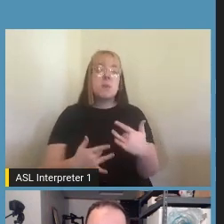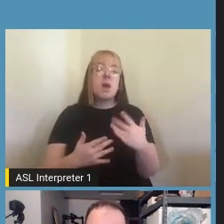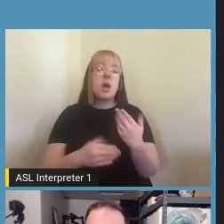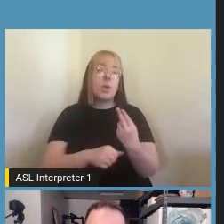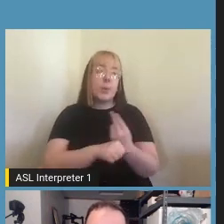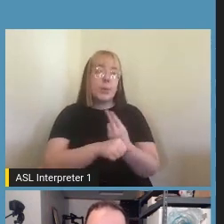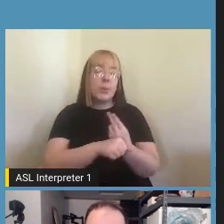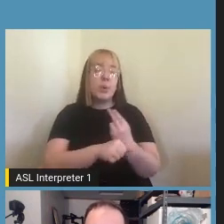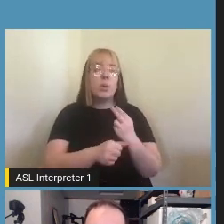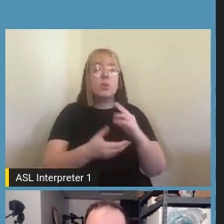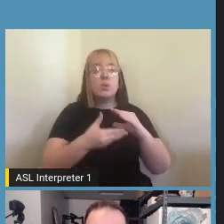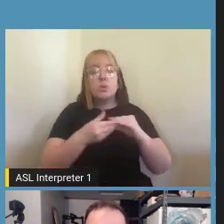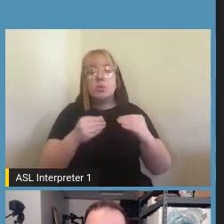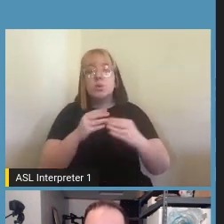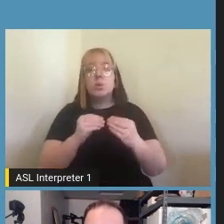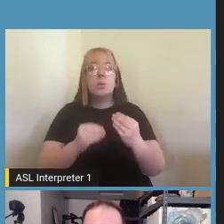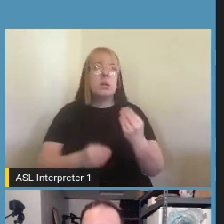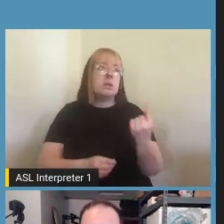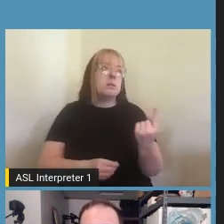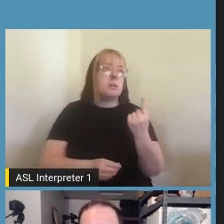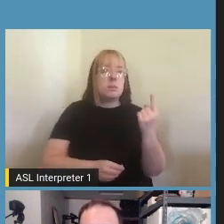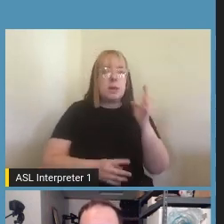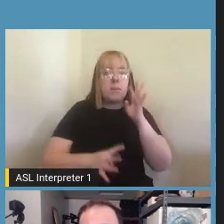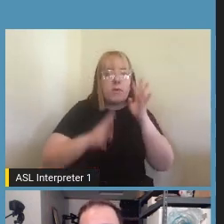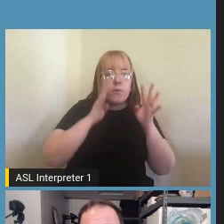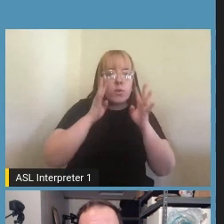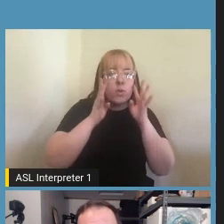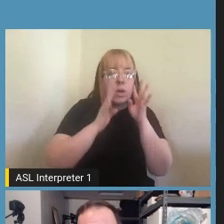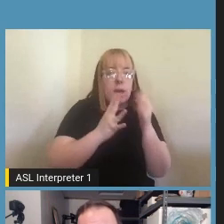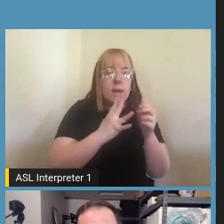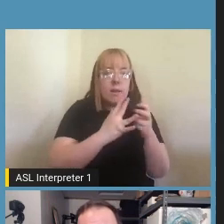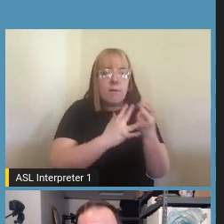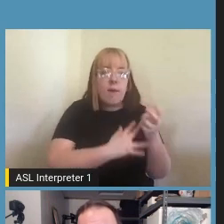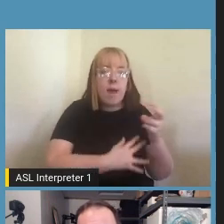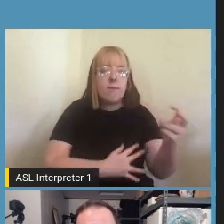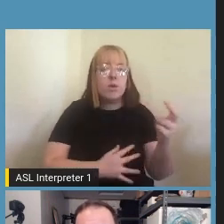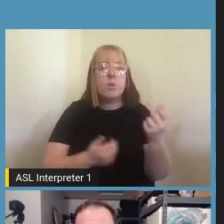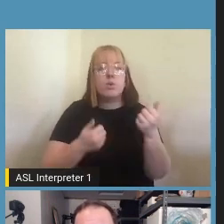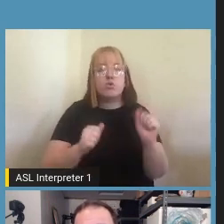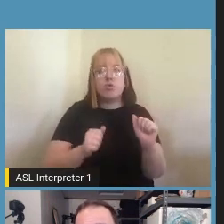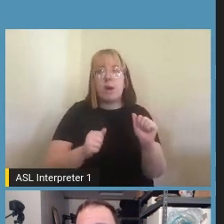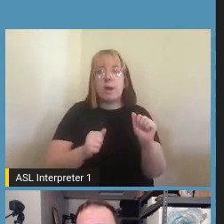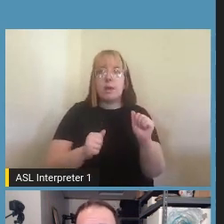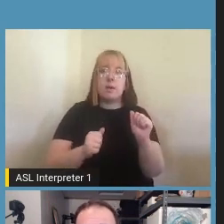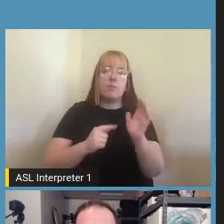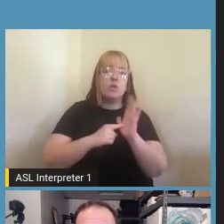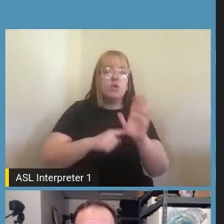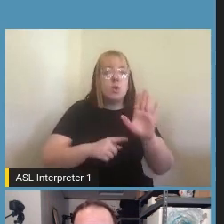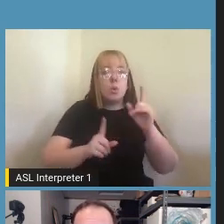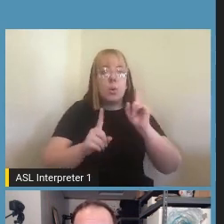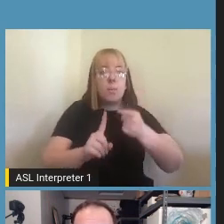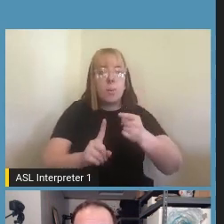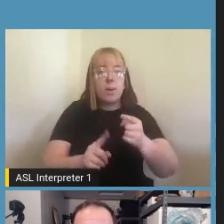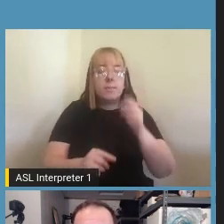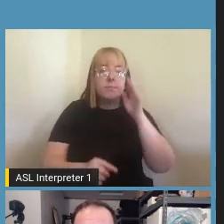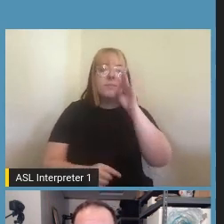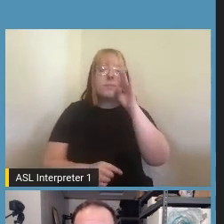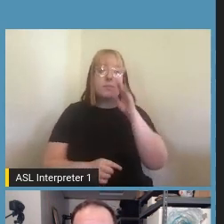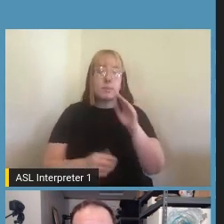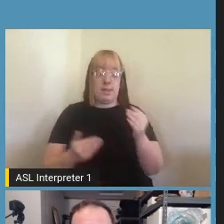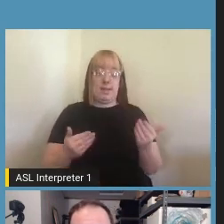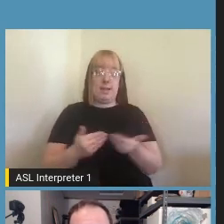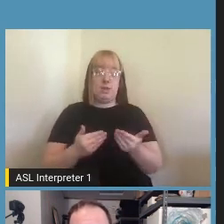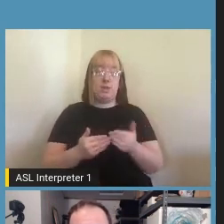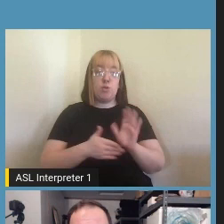or some type of creative avenue to get your point across. In the intro video that we just